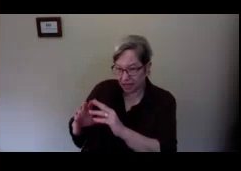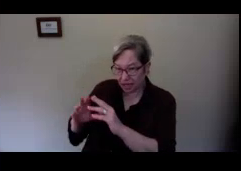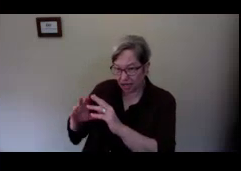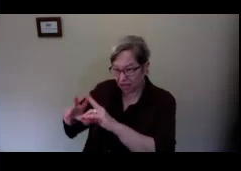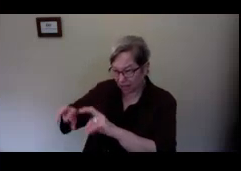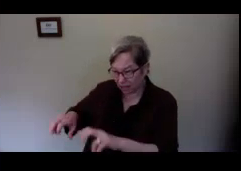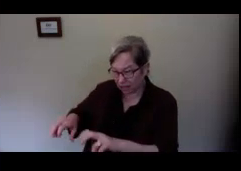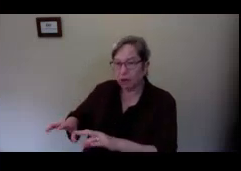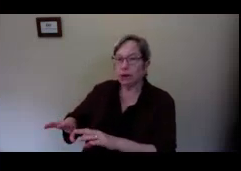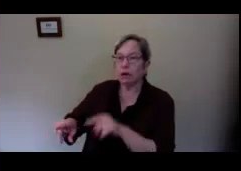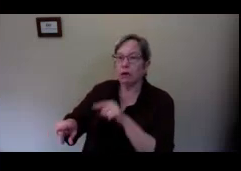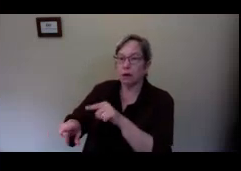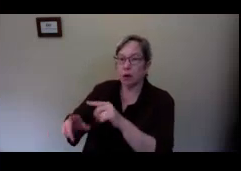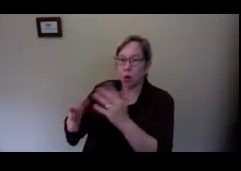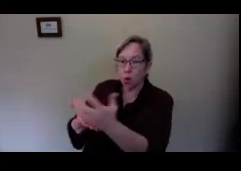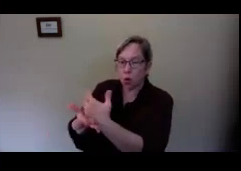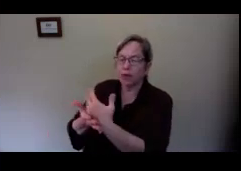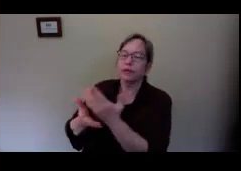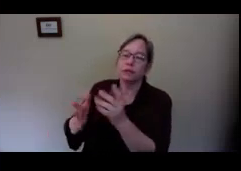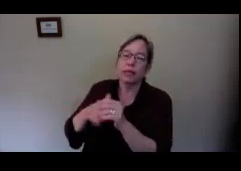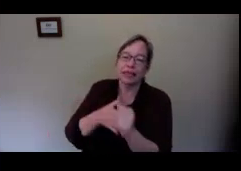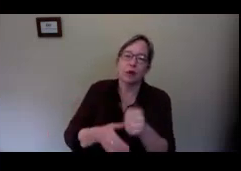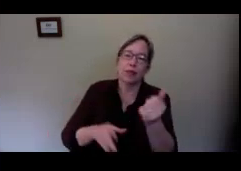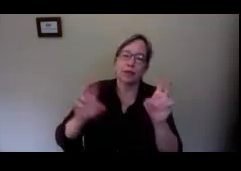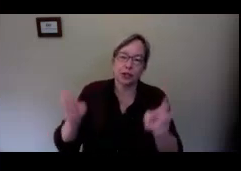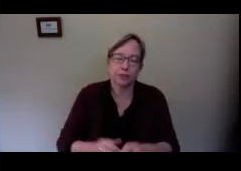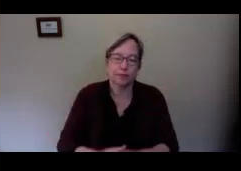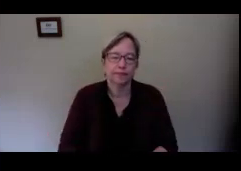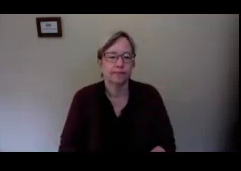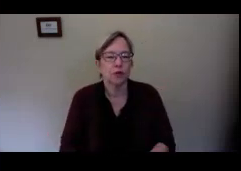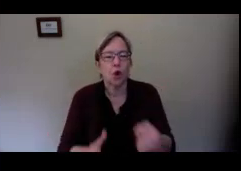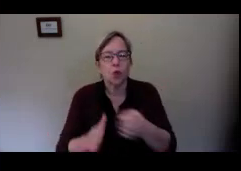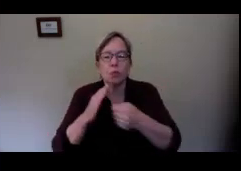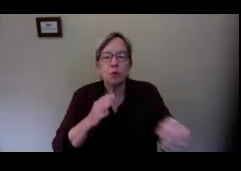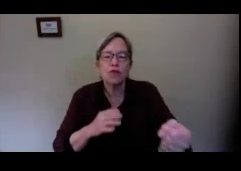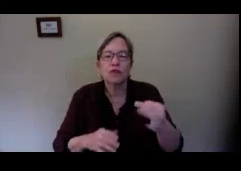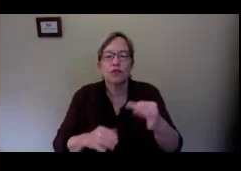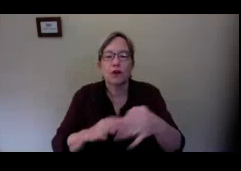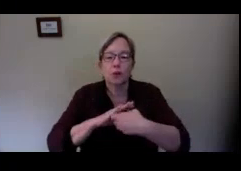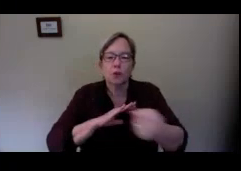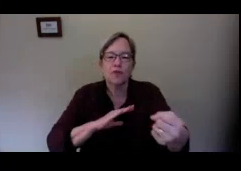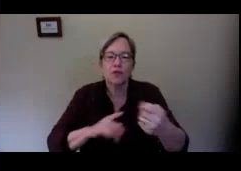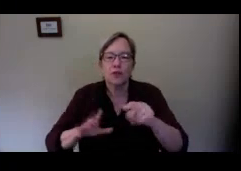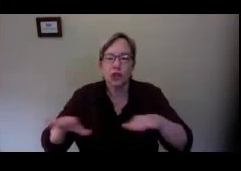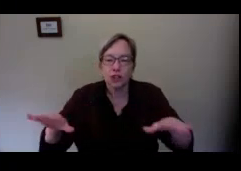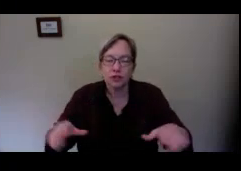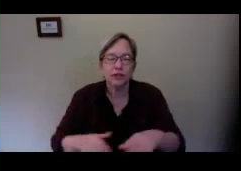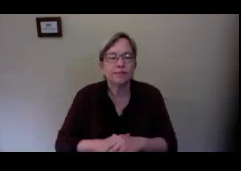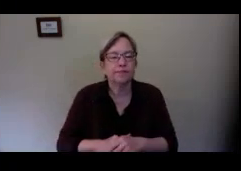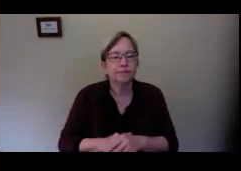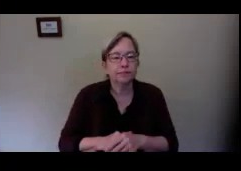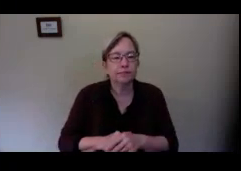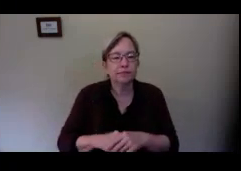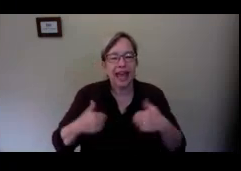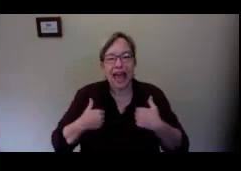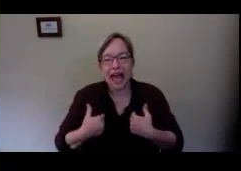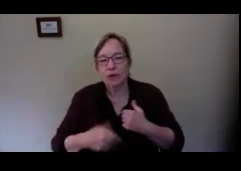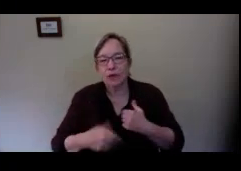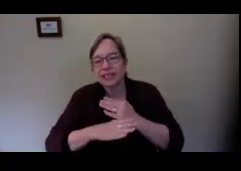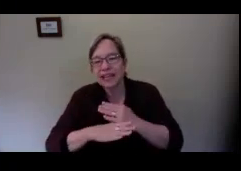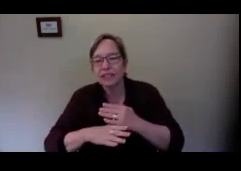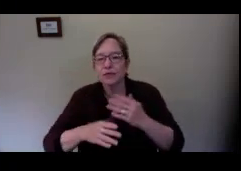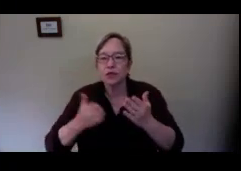create issues. Removal of children in child protective services, animal protective services. I know that we see that